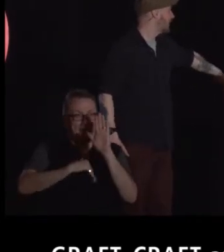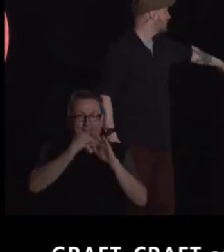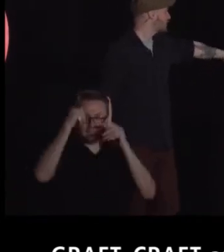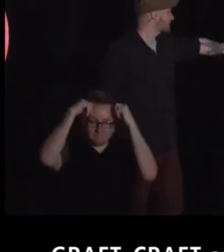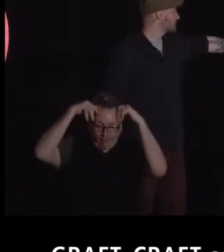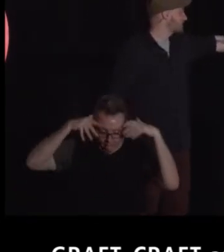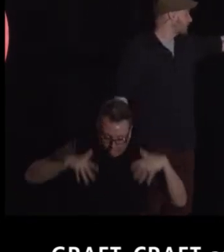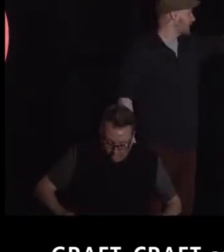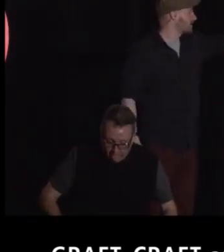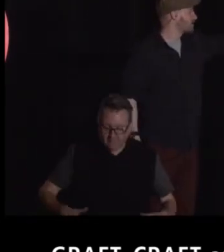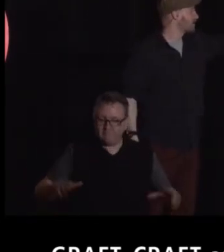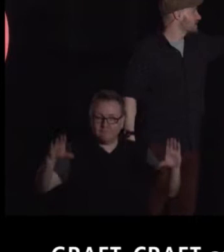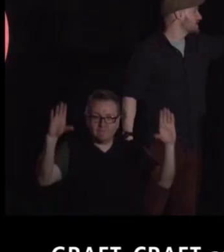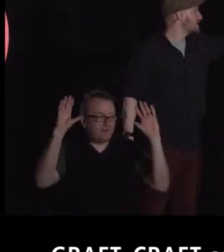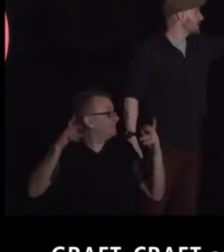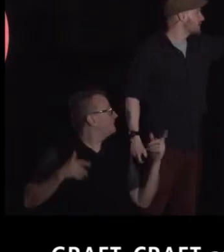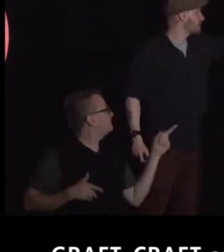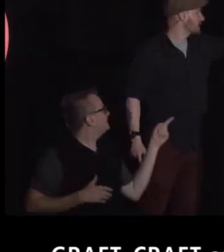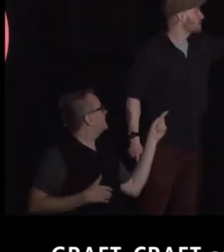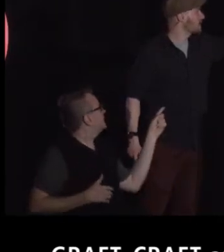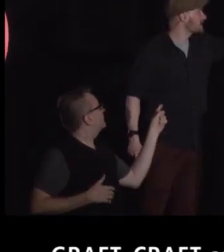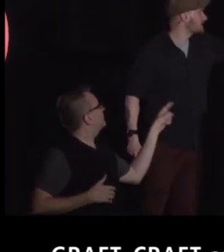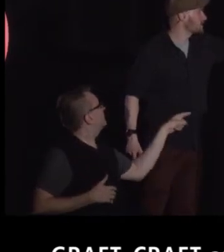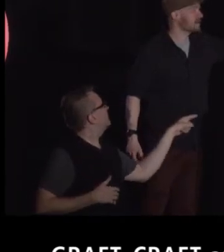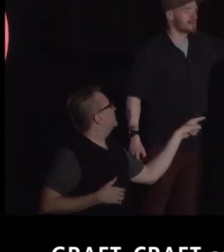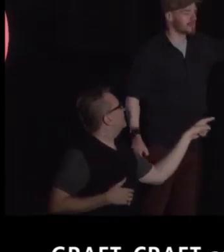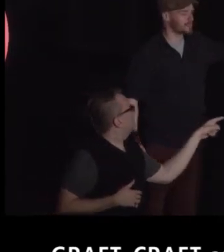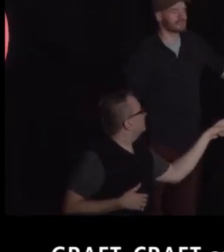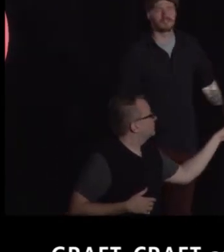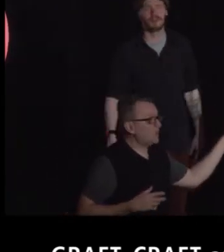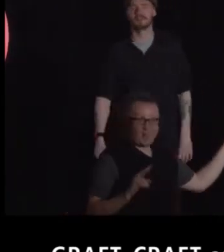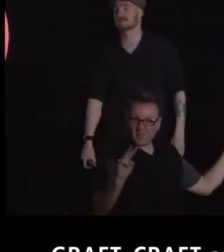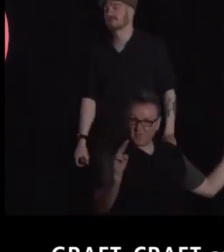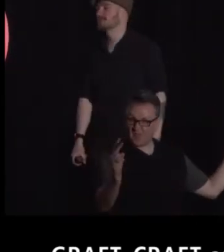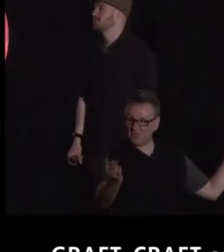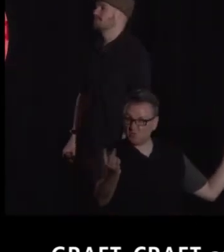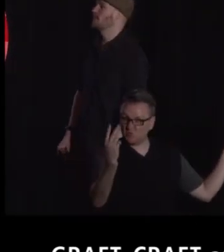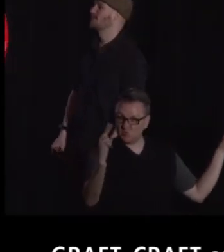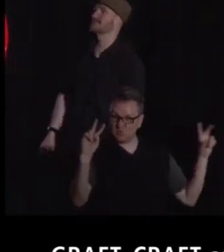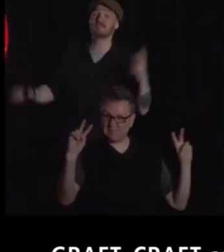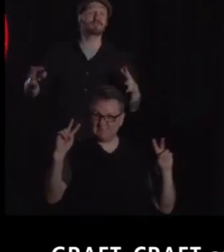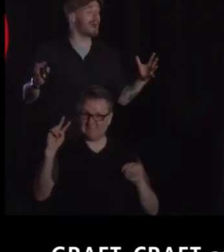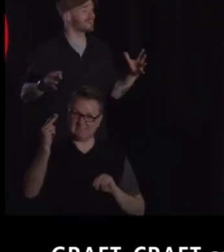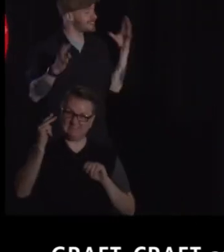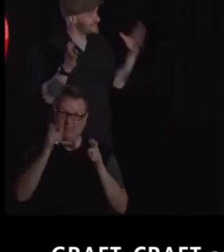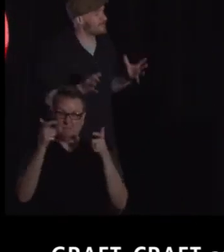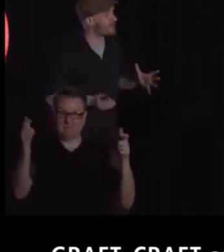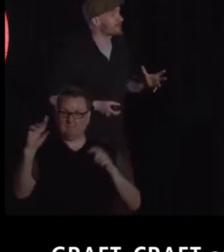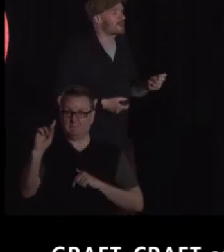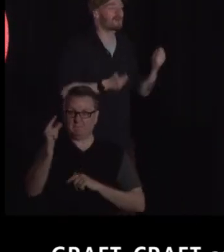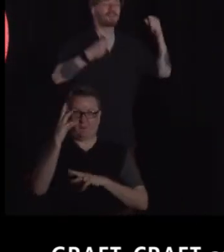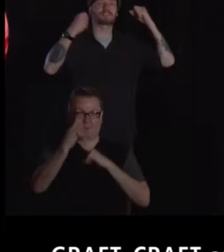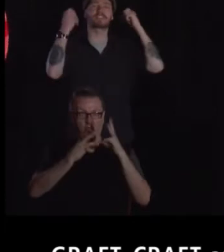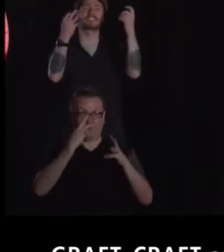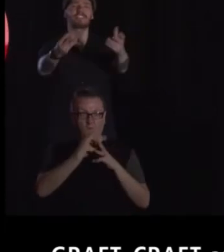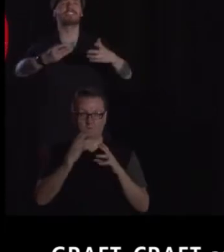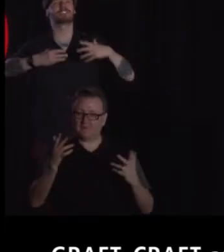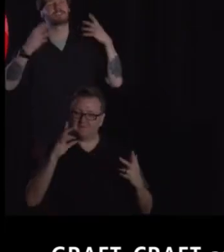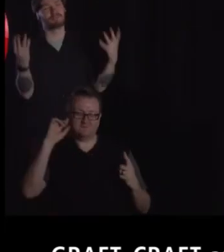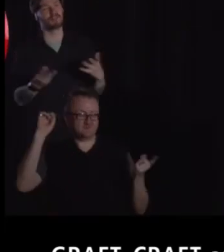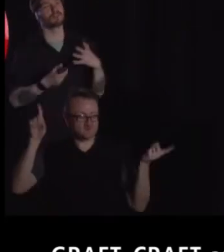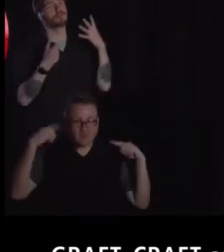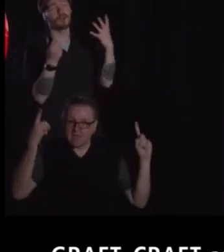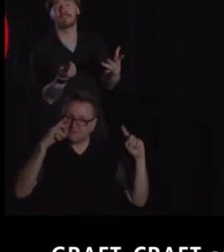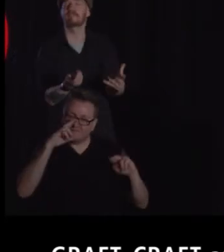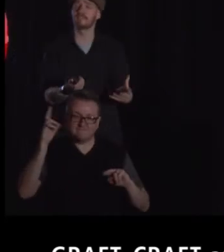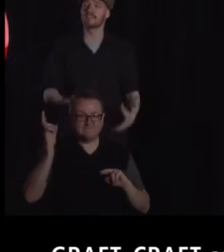and... And just, we had a scene with the two second biggest dogs in the world. It was bonkers. And it was just mad. And I didn't know what was going on, but it was that